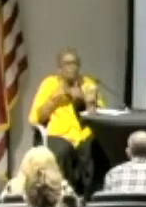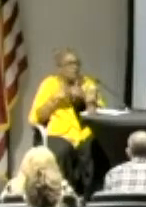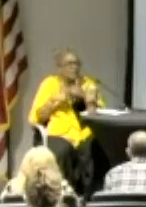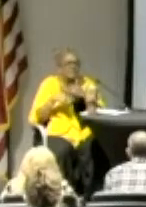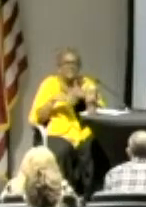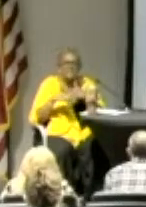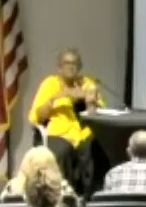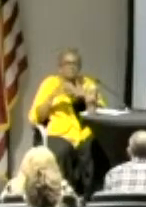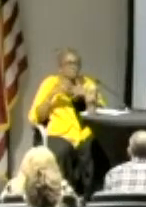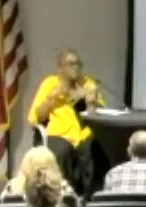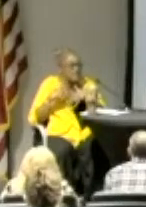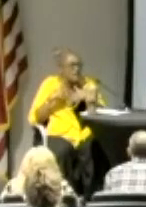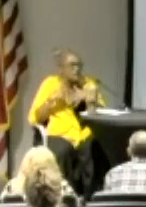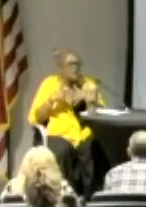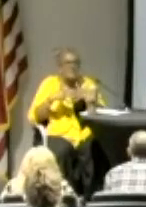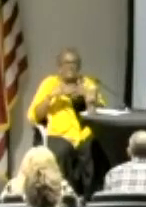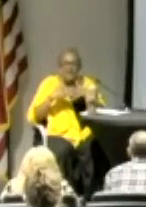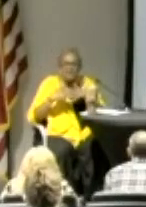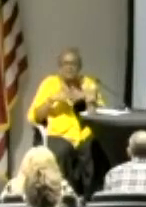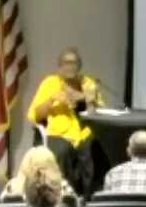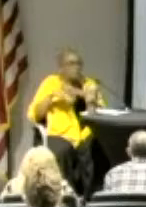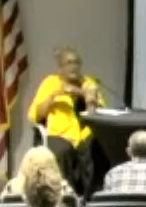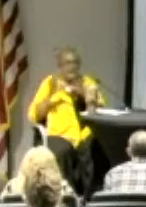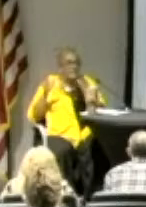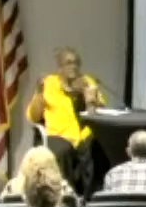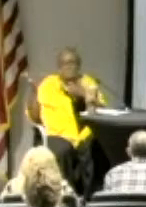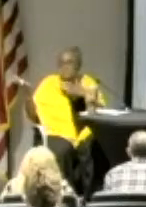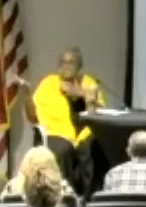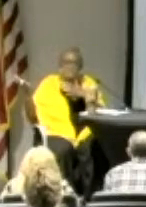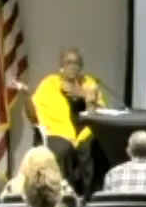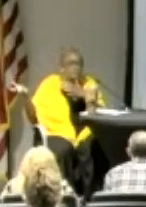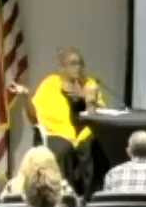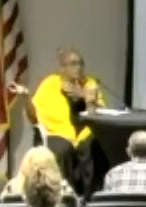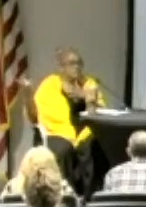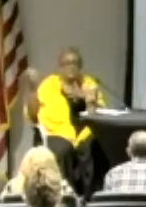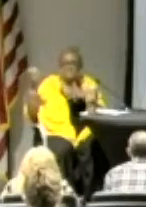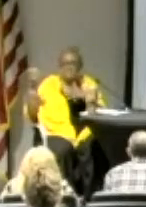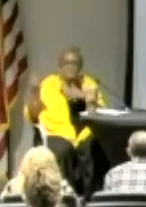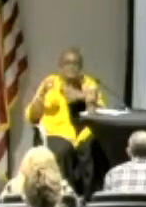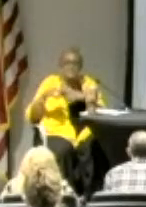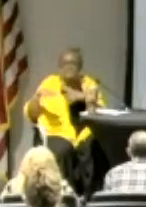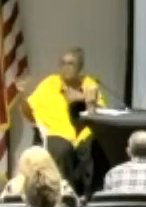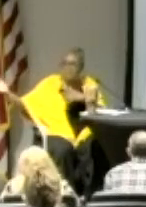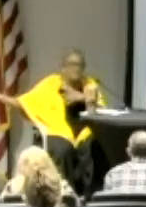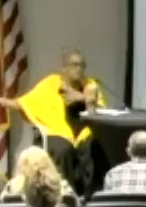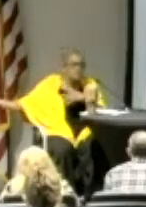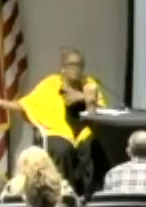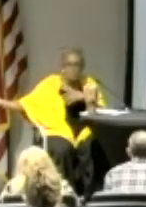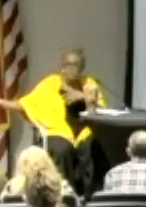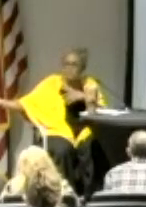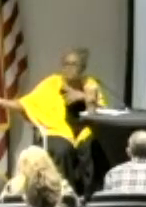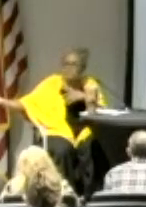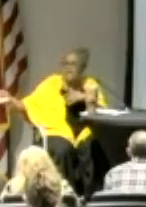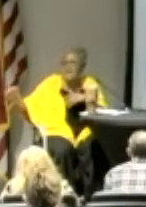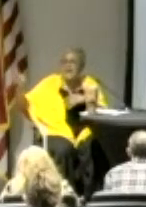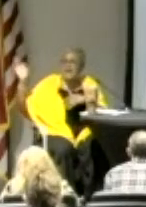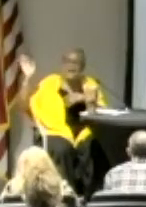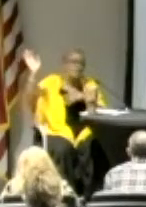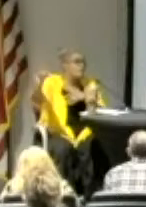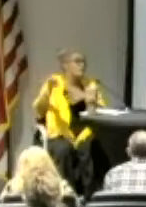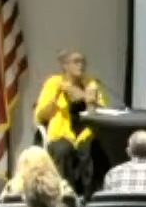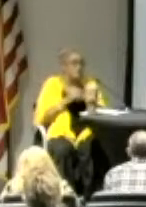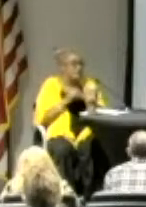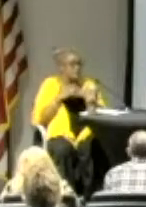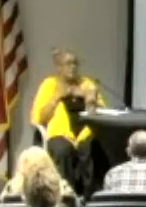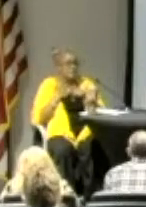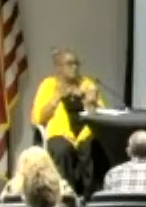it in a way that is profound and honored. And this is why I tell our regents, I tell everybody in the state, all these newspaper articles I've been saying, I